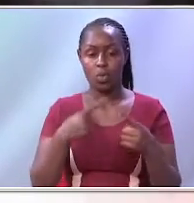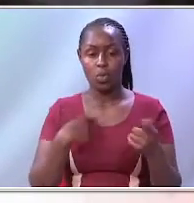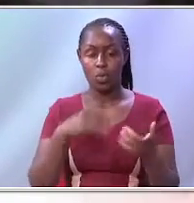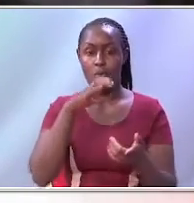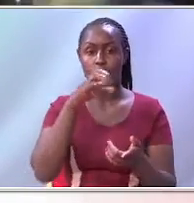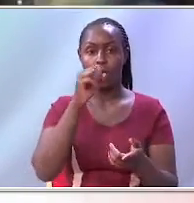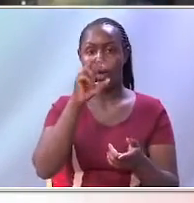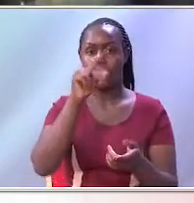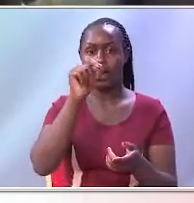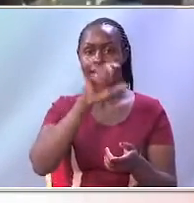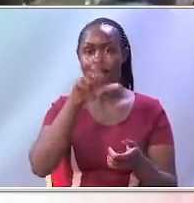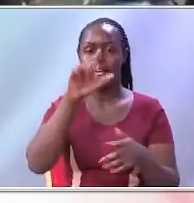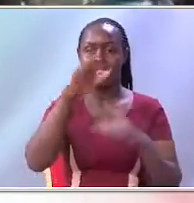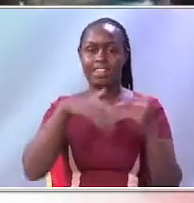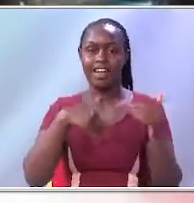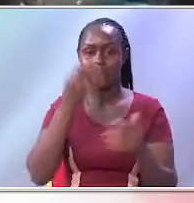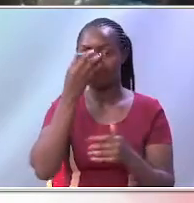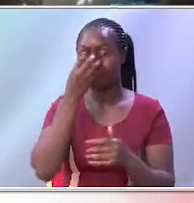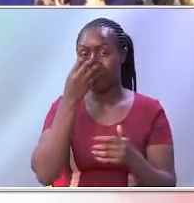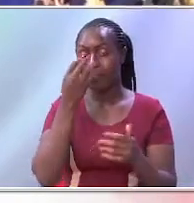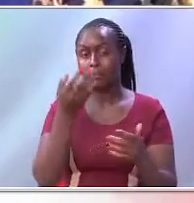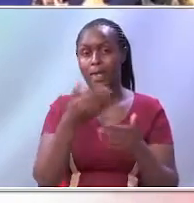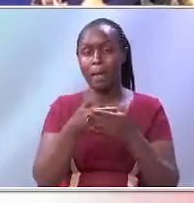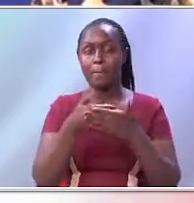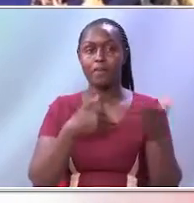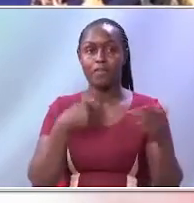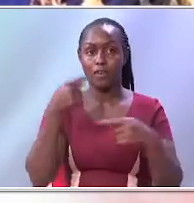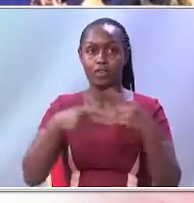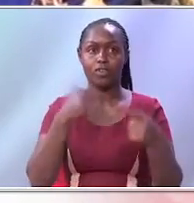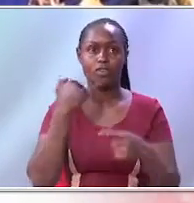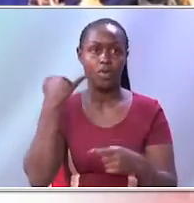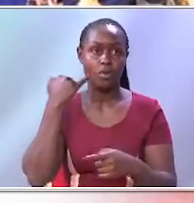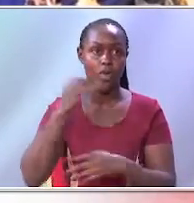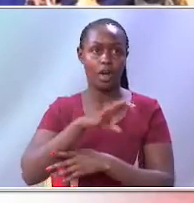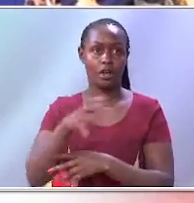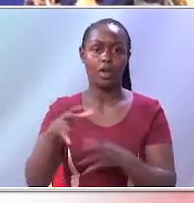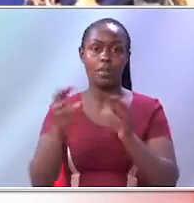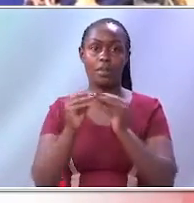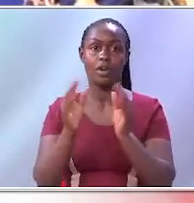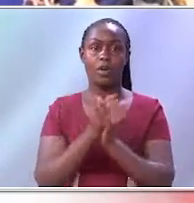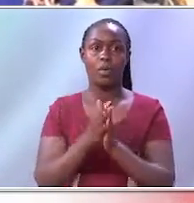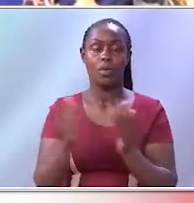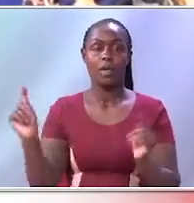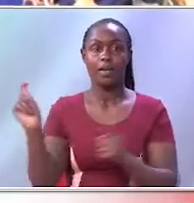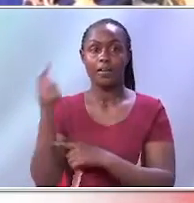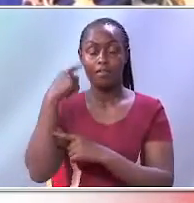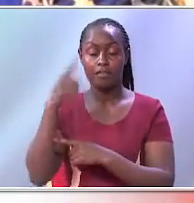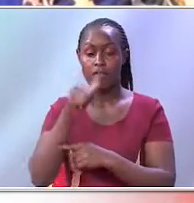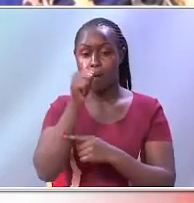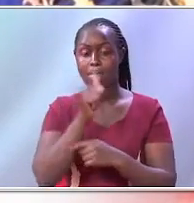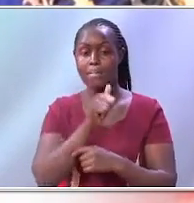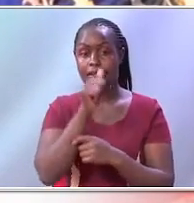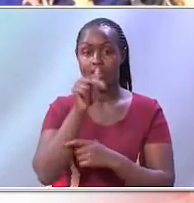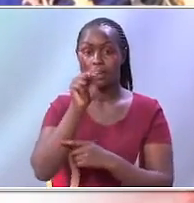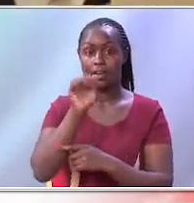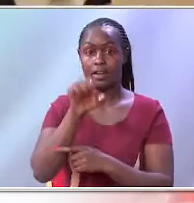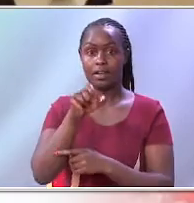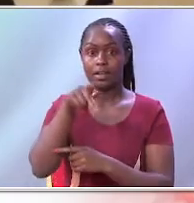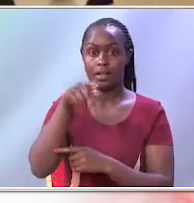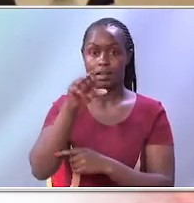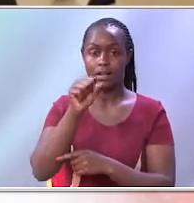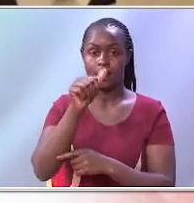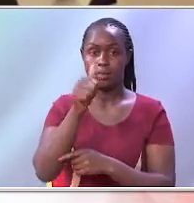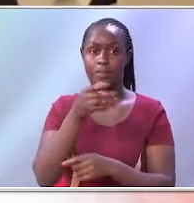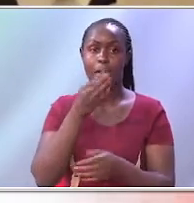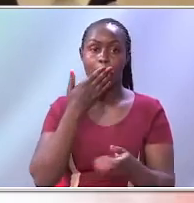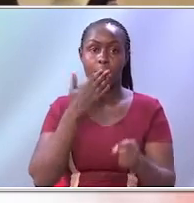hapa Kenya? Before proceeding to Nakuru County, Raila met with members of the Kenya Private Sector Alliance, KEPSA, promising to safeguard